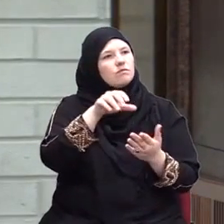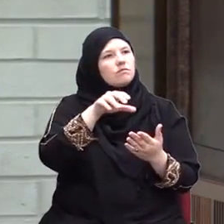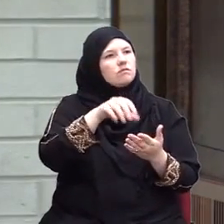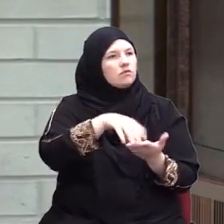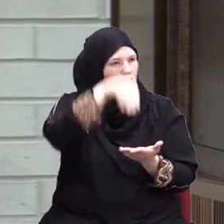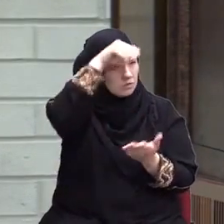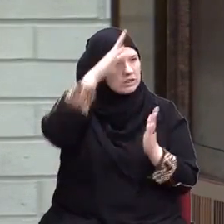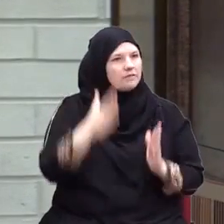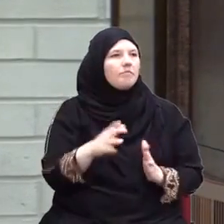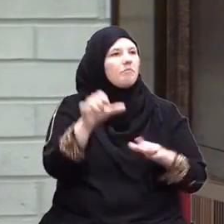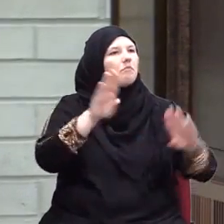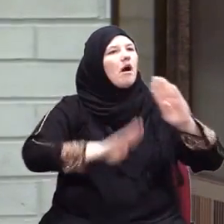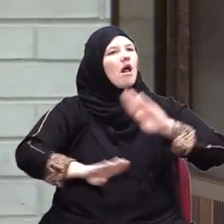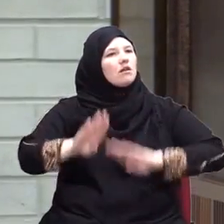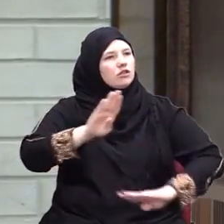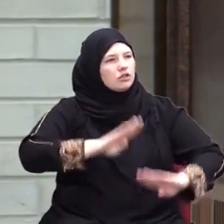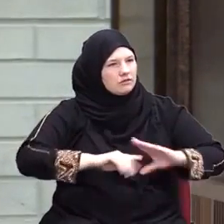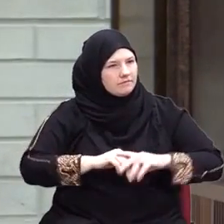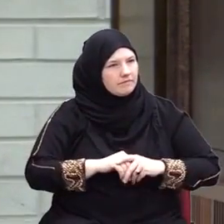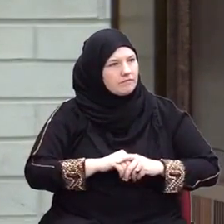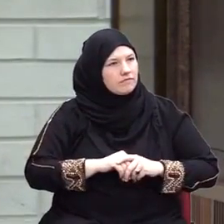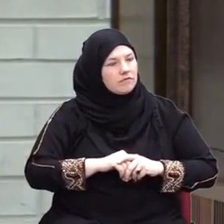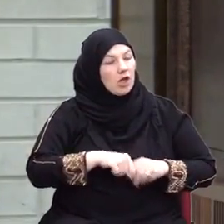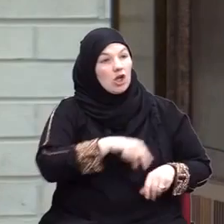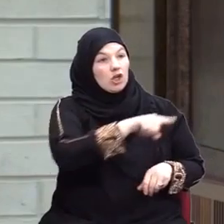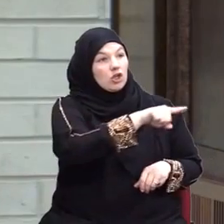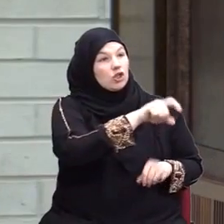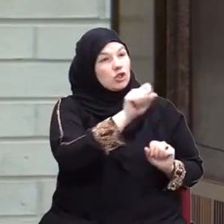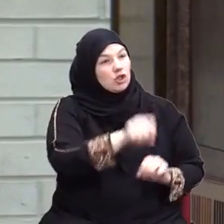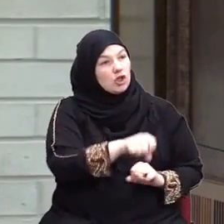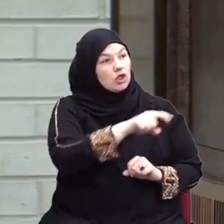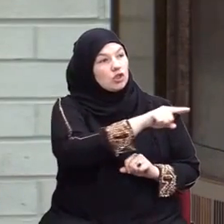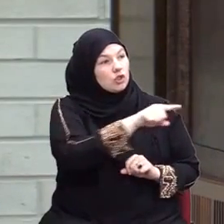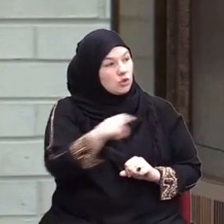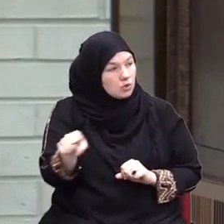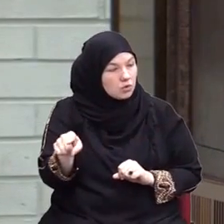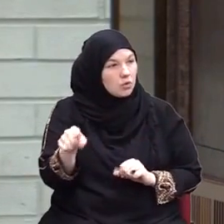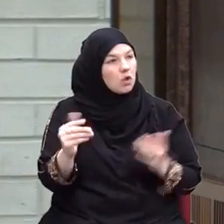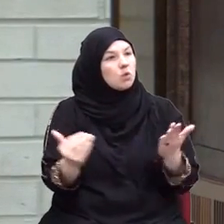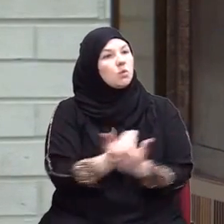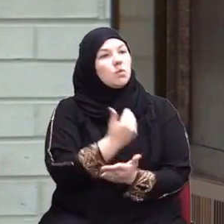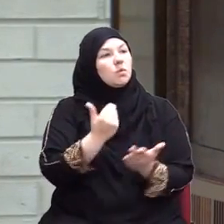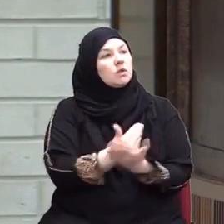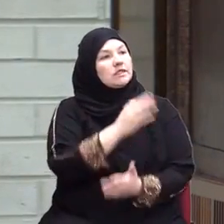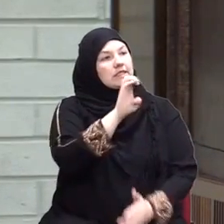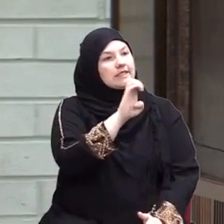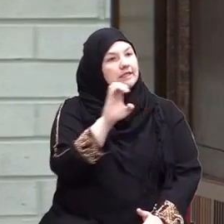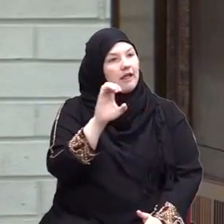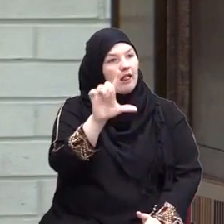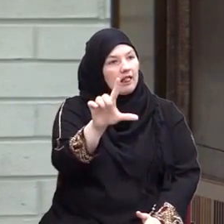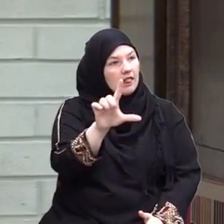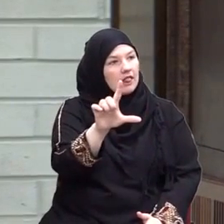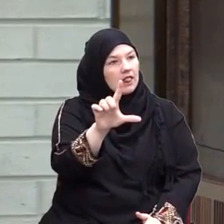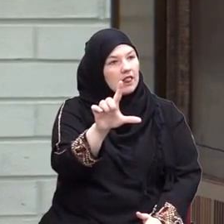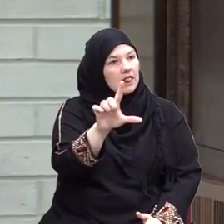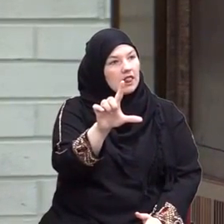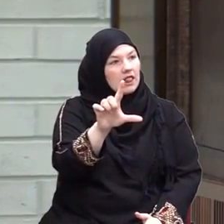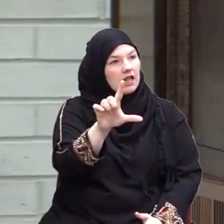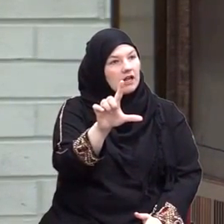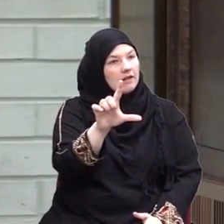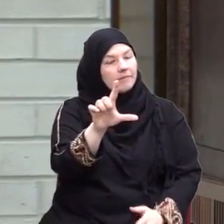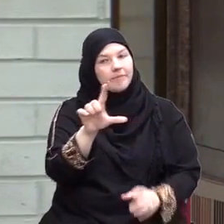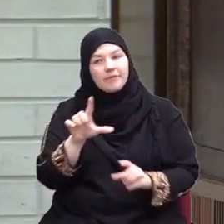biology, could you ever answer, how does a new cell move to where